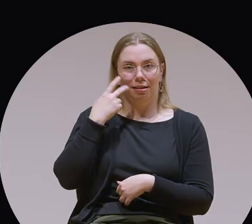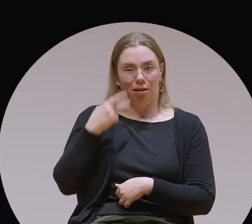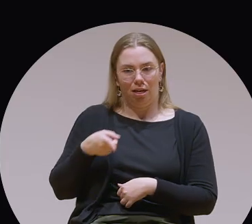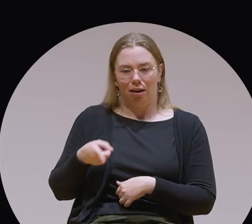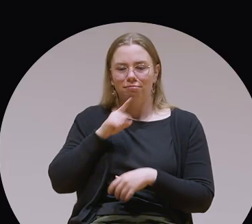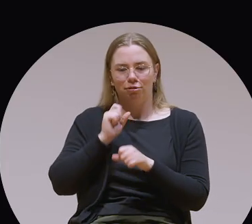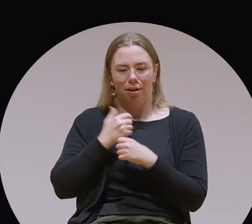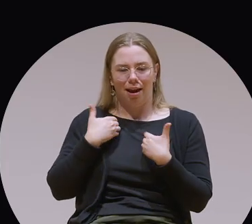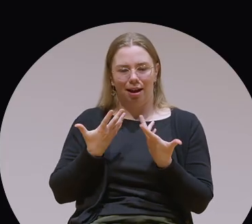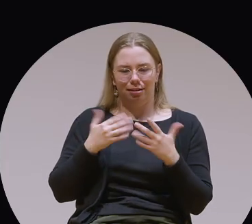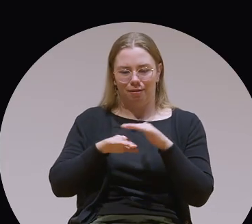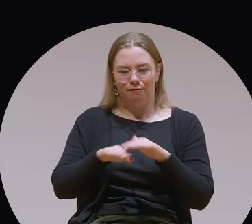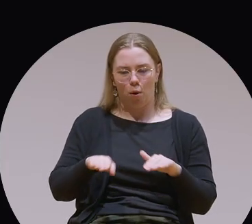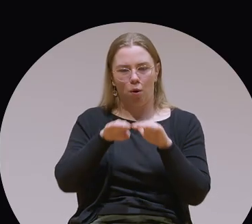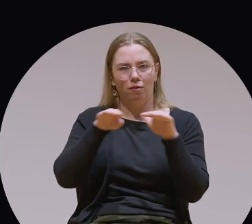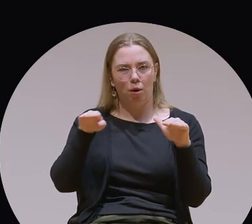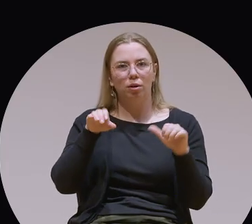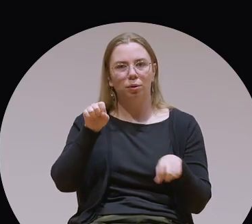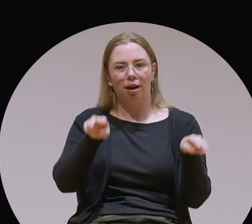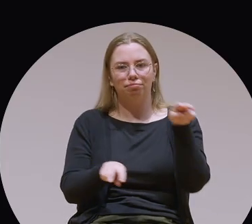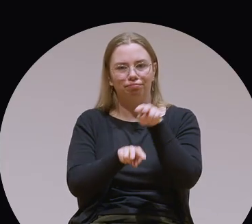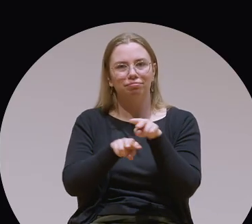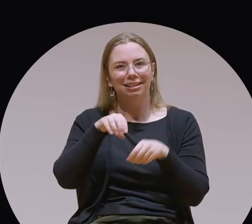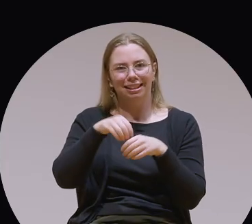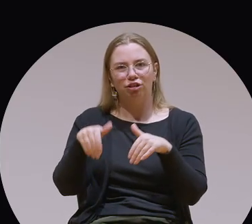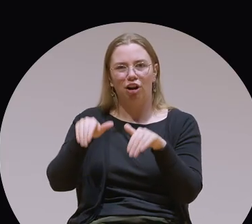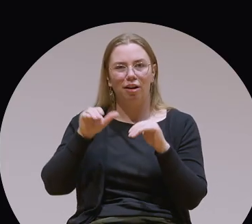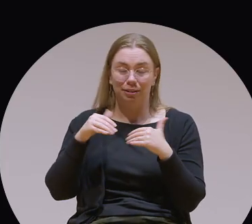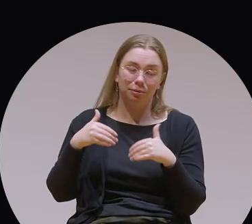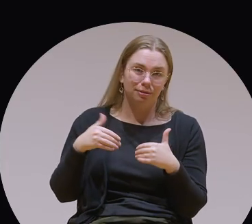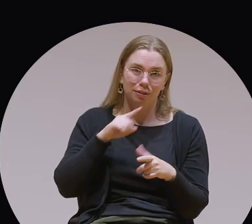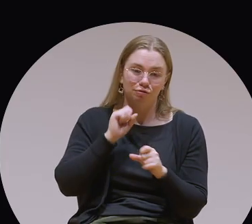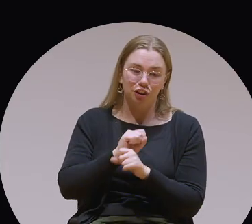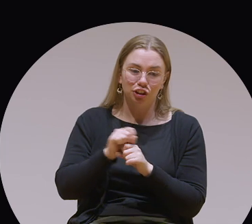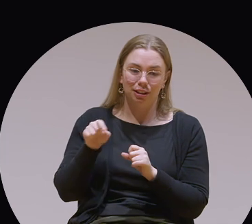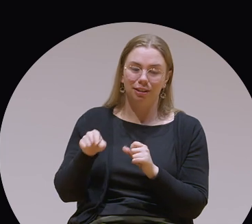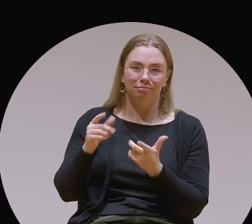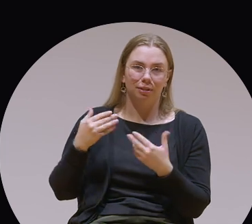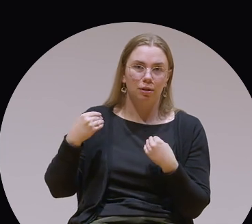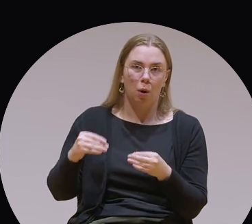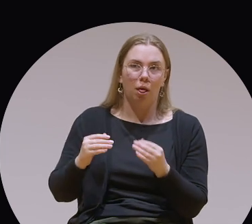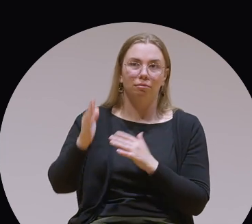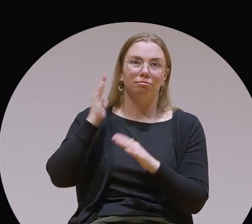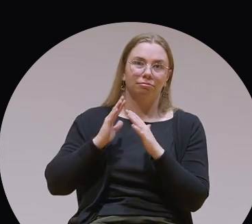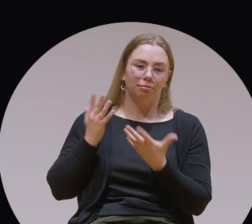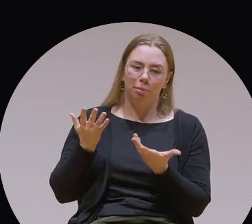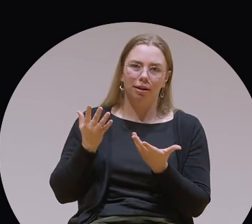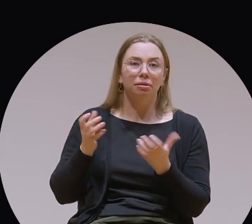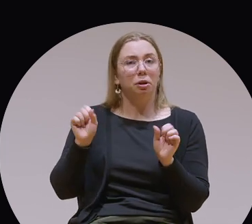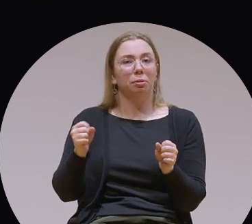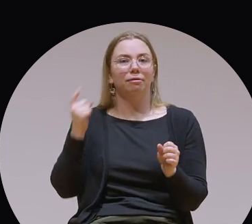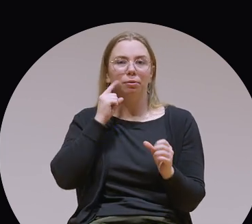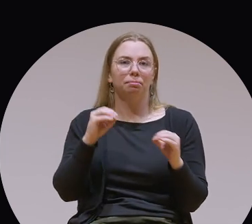on it. So you could actually have a double-decker coffin within the sarcophagus. So actually this originally, had it been sold, could have been for more than one